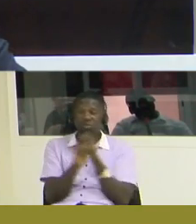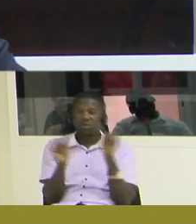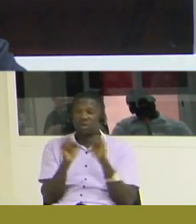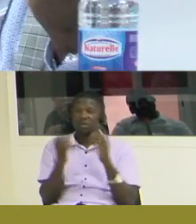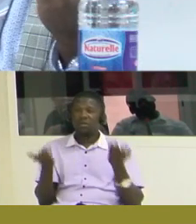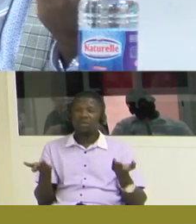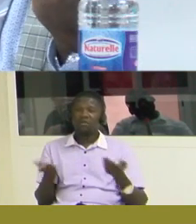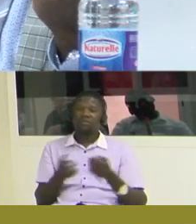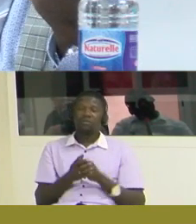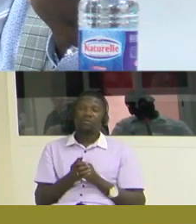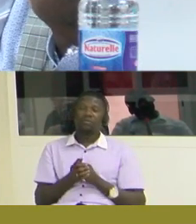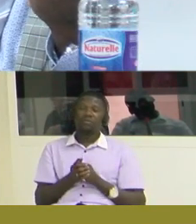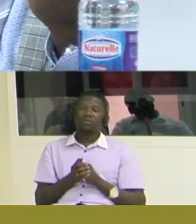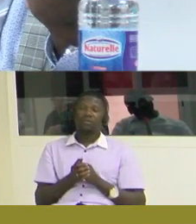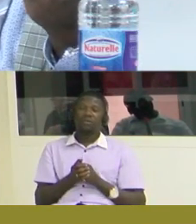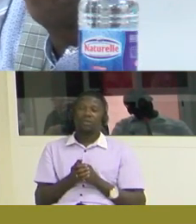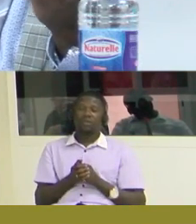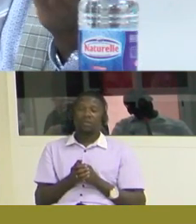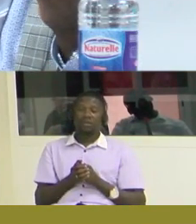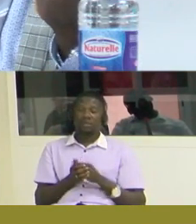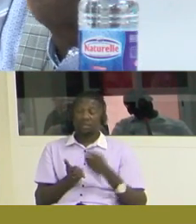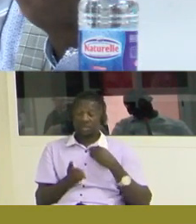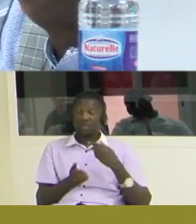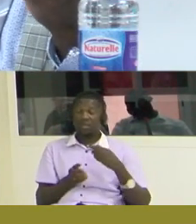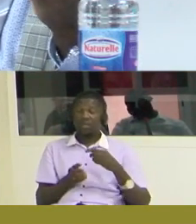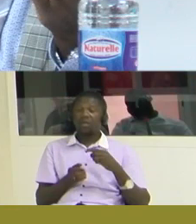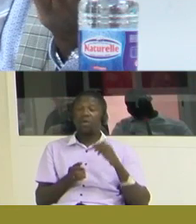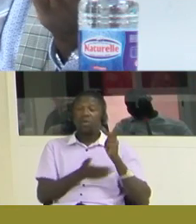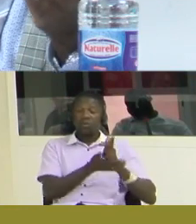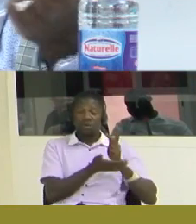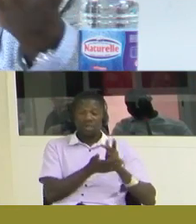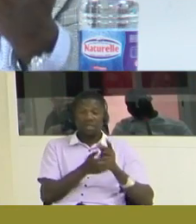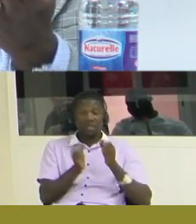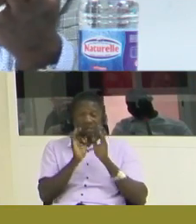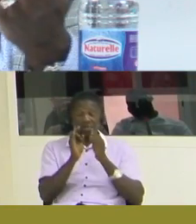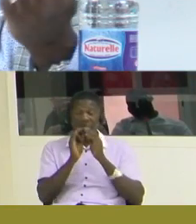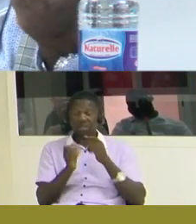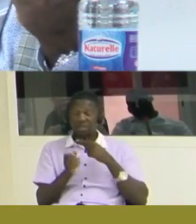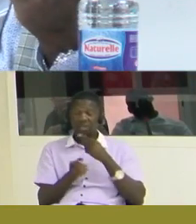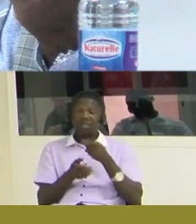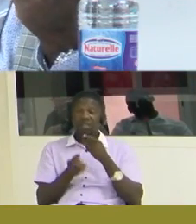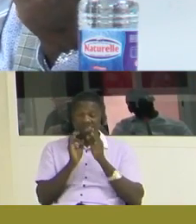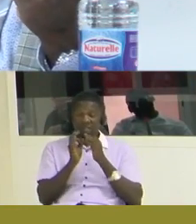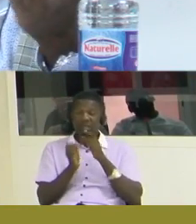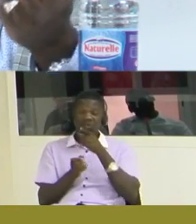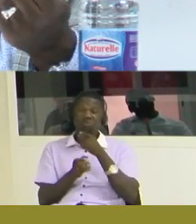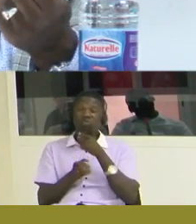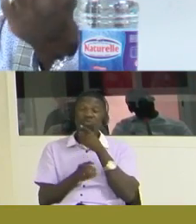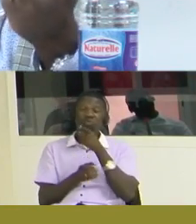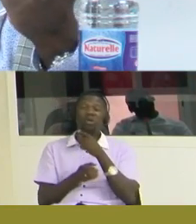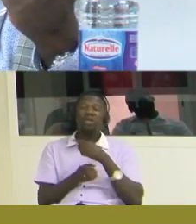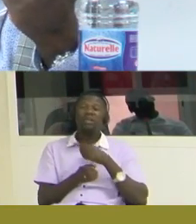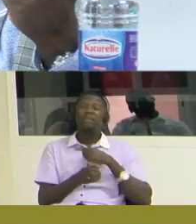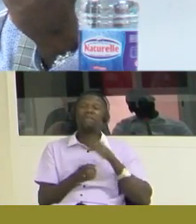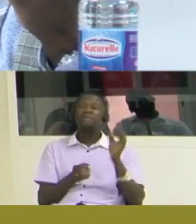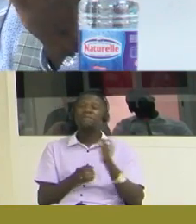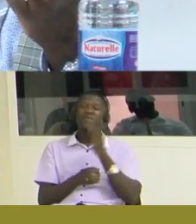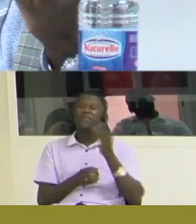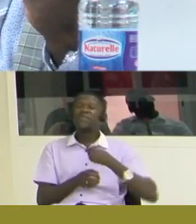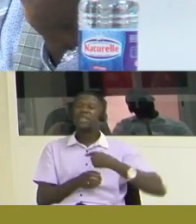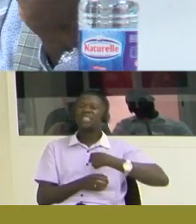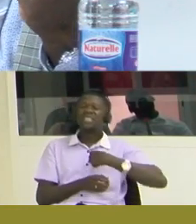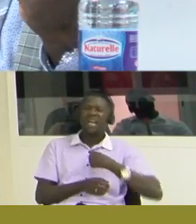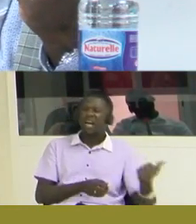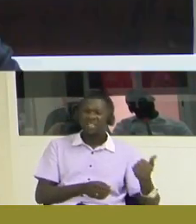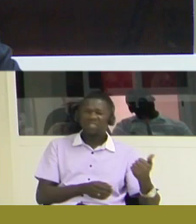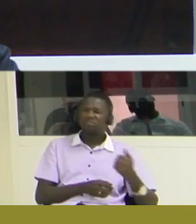the evidence before this Commission in fact witnesses did say you are the most violent of the councilmembers the